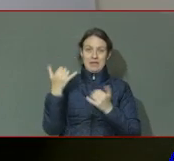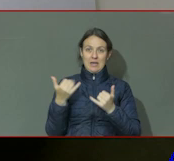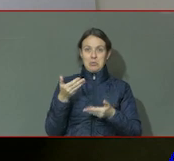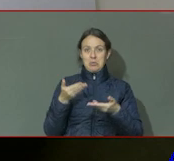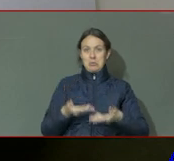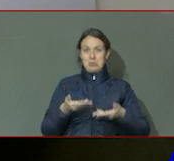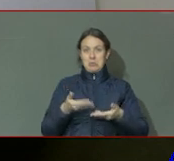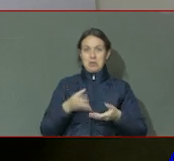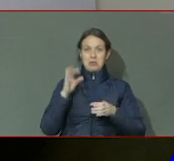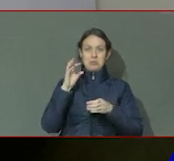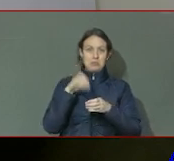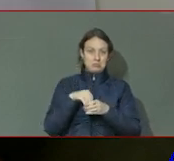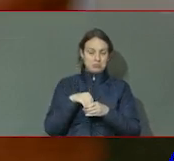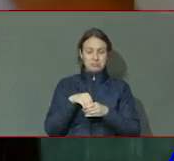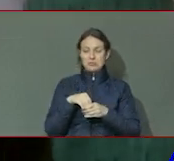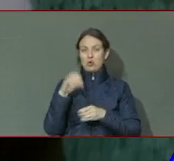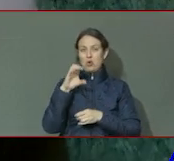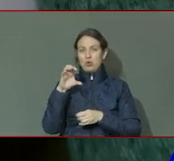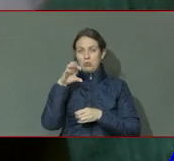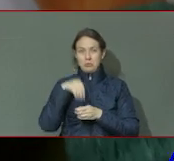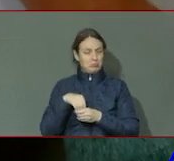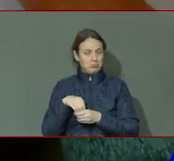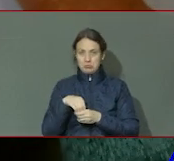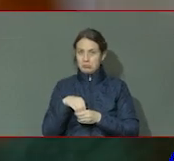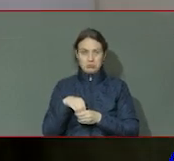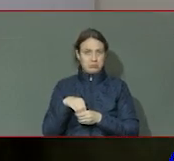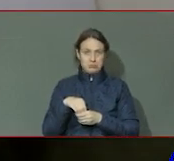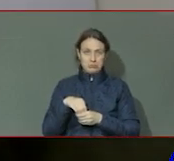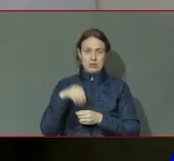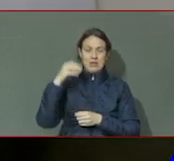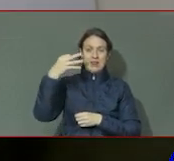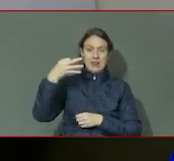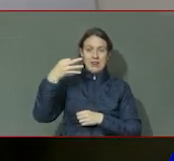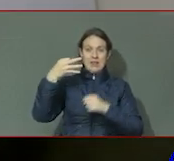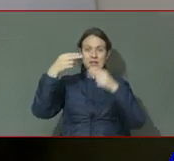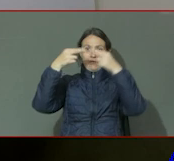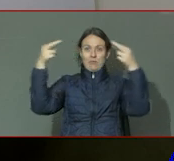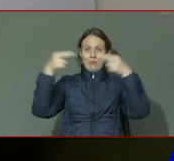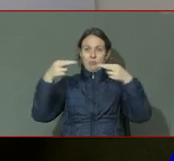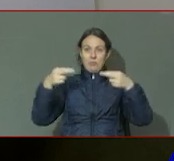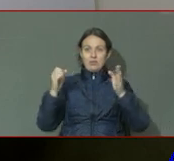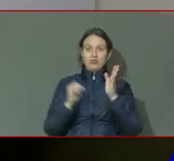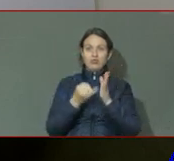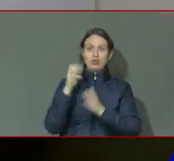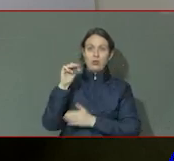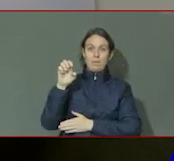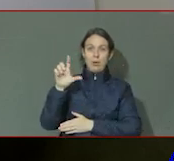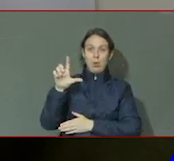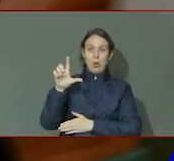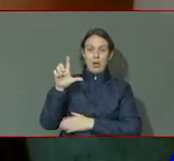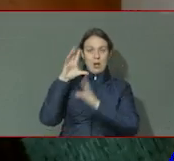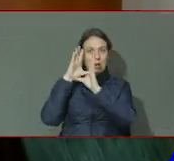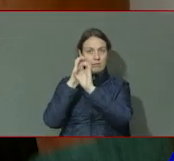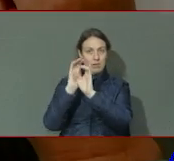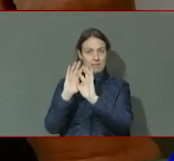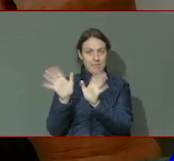there, I can't put a concentration in there. The first 3 rows is just on mole. So I can only use mole there.